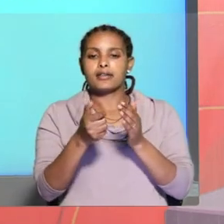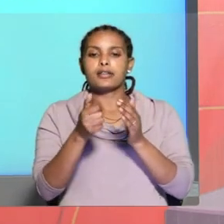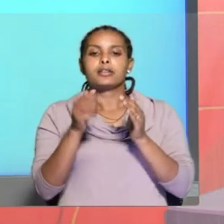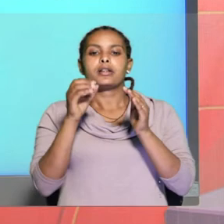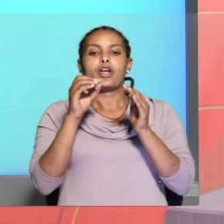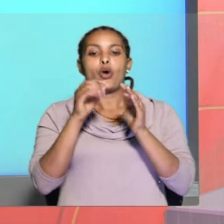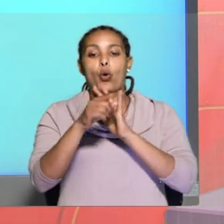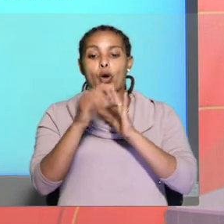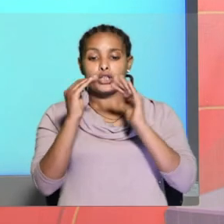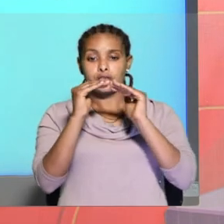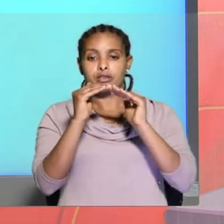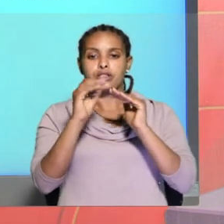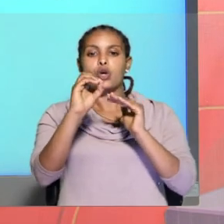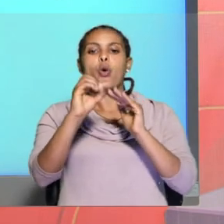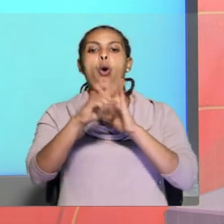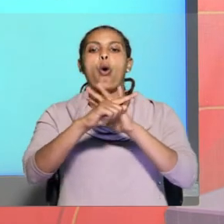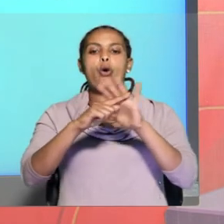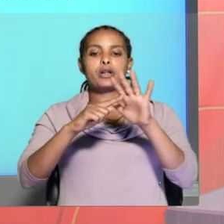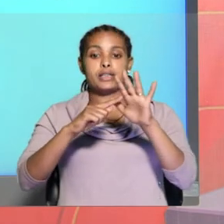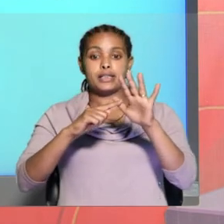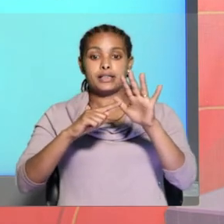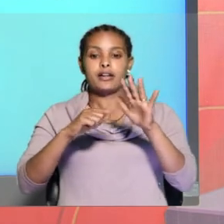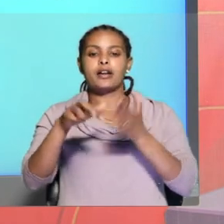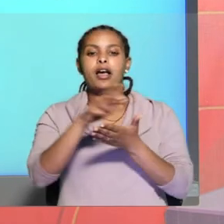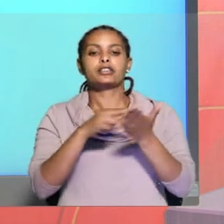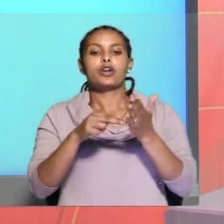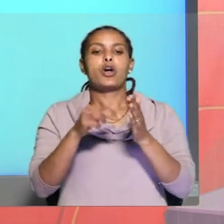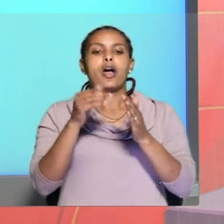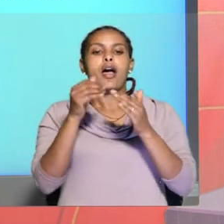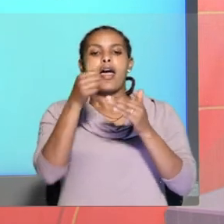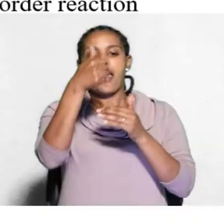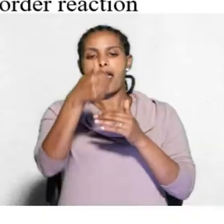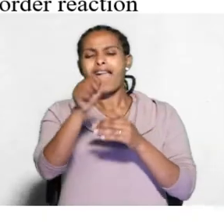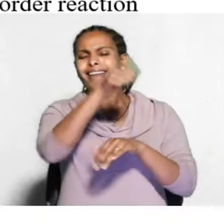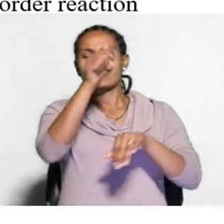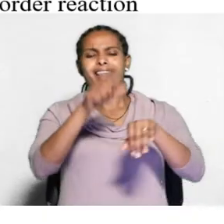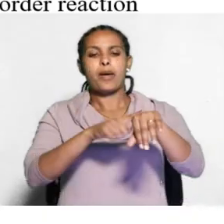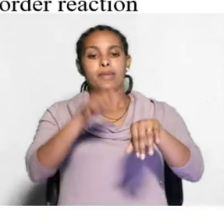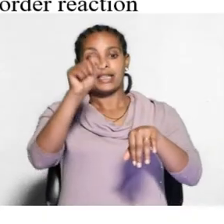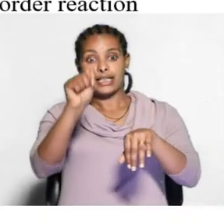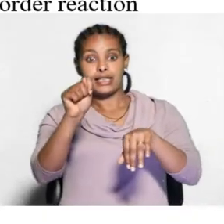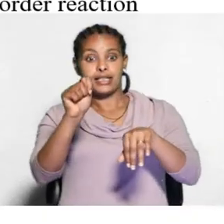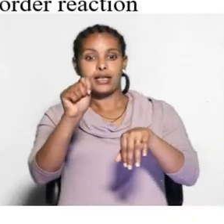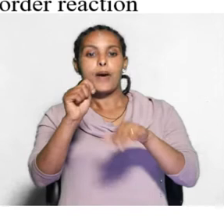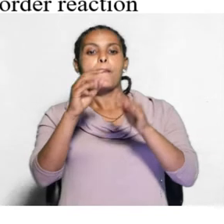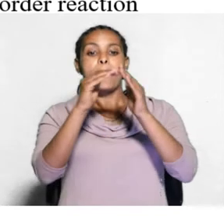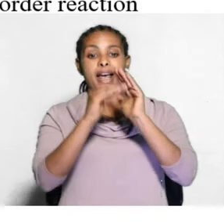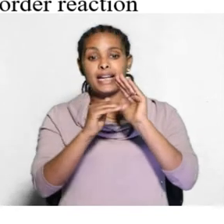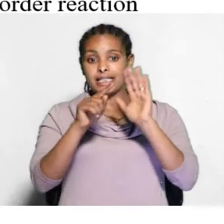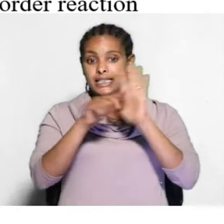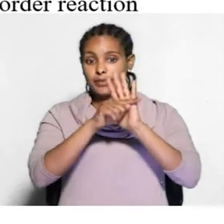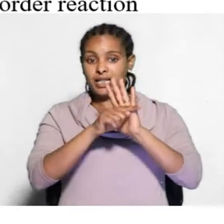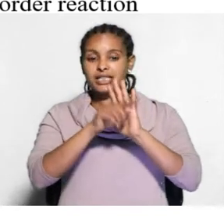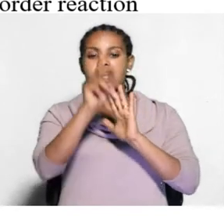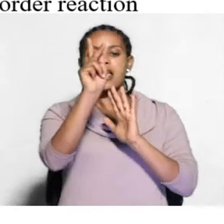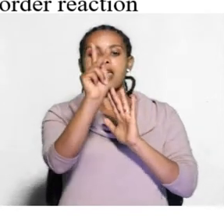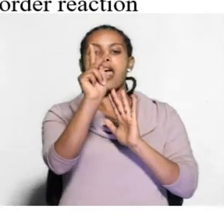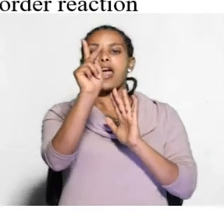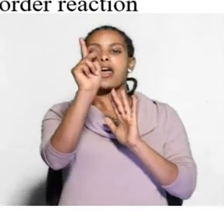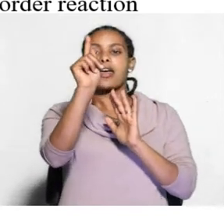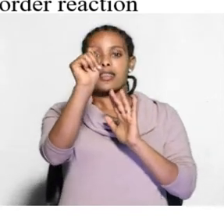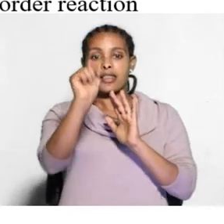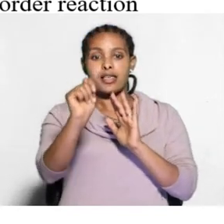raw order reaction concentration of m at any time t equal minus k is red